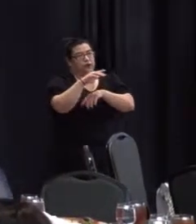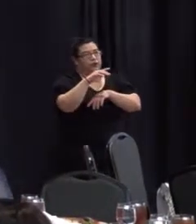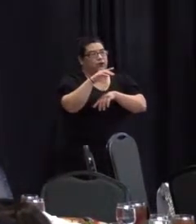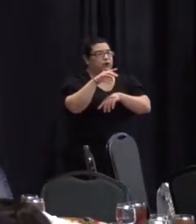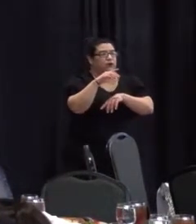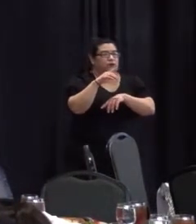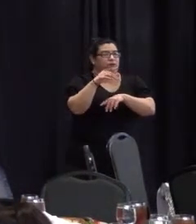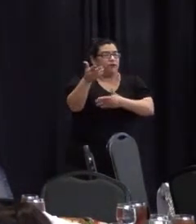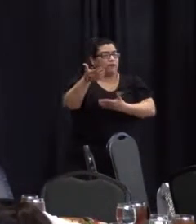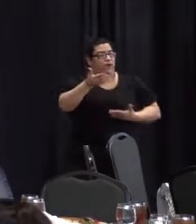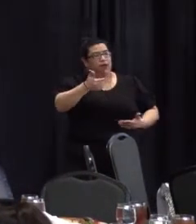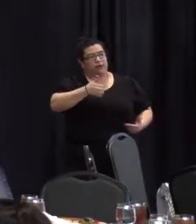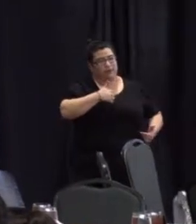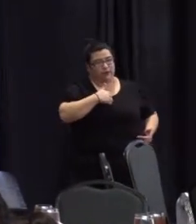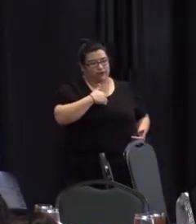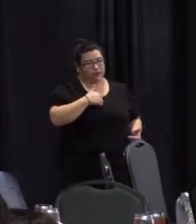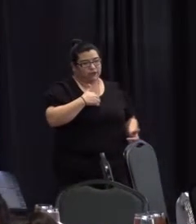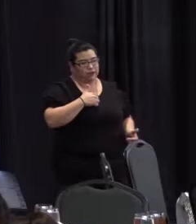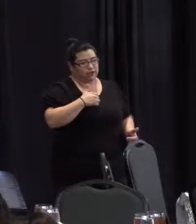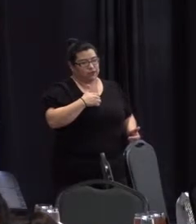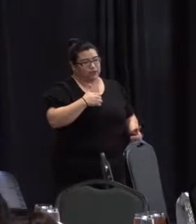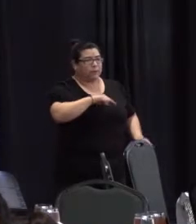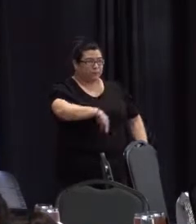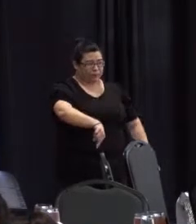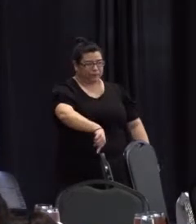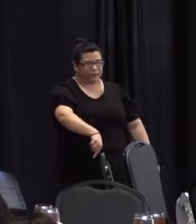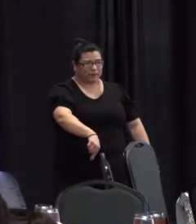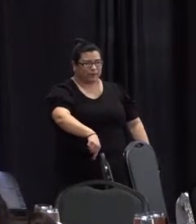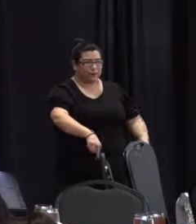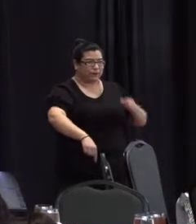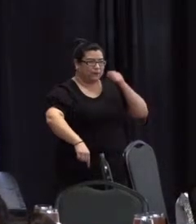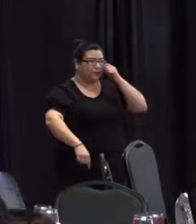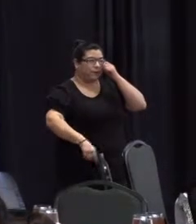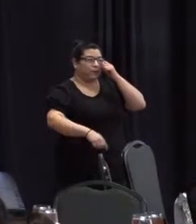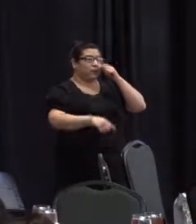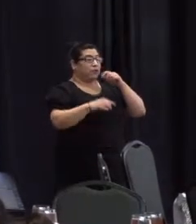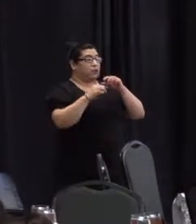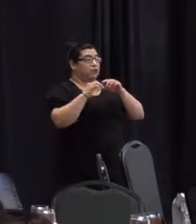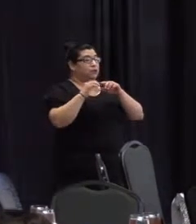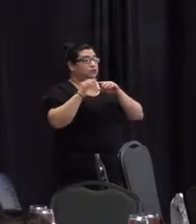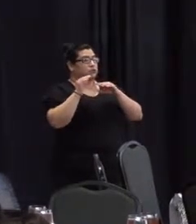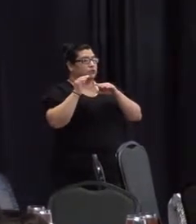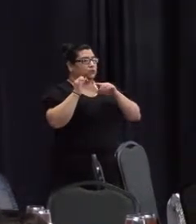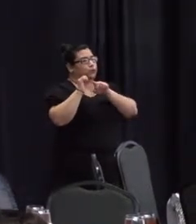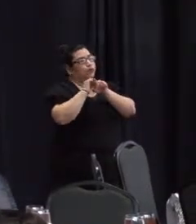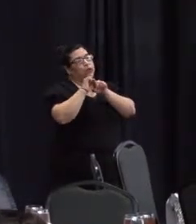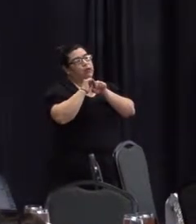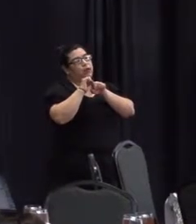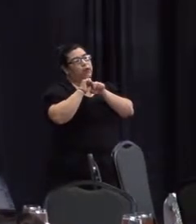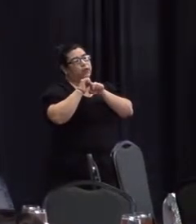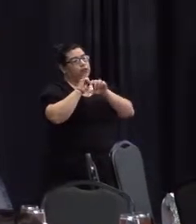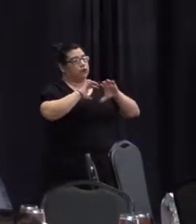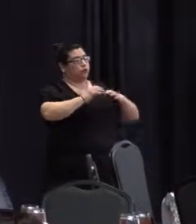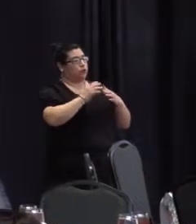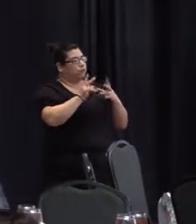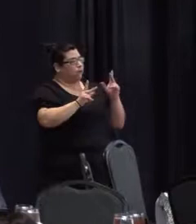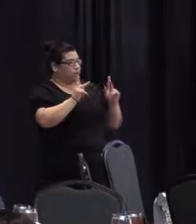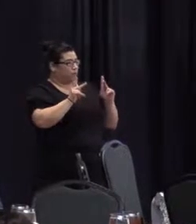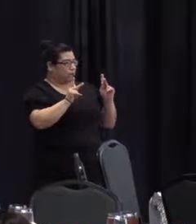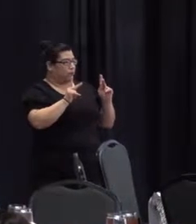graciously invited to here to train a group of